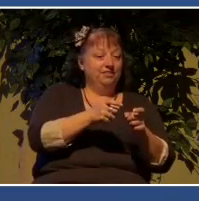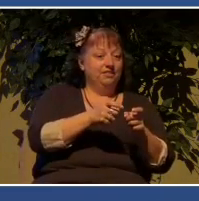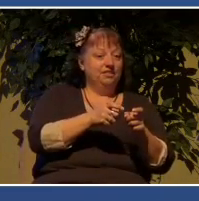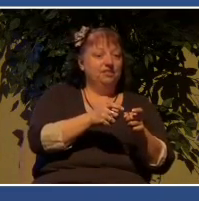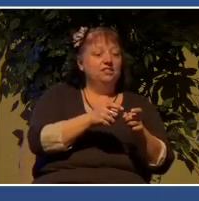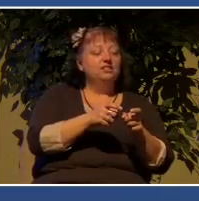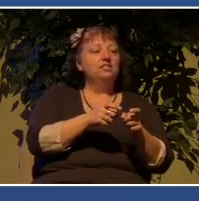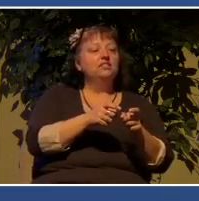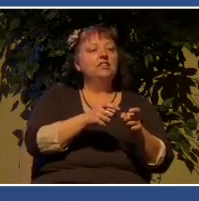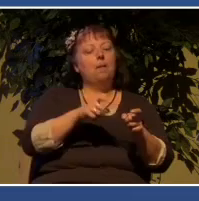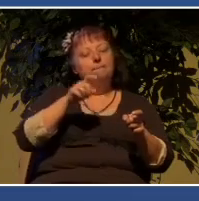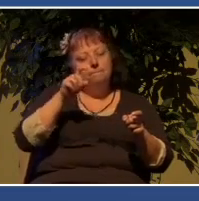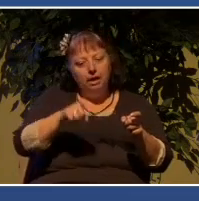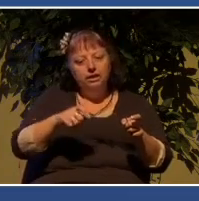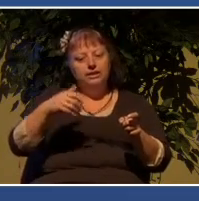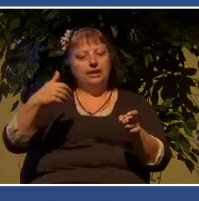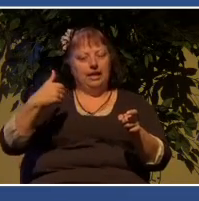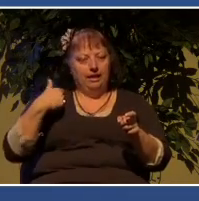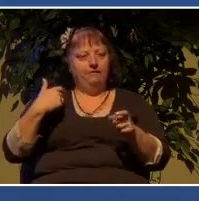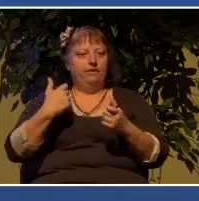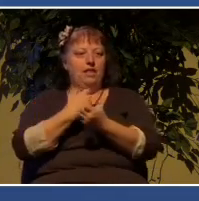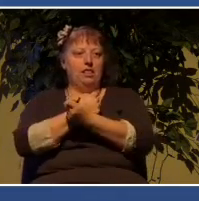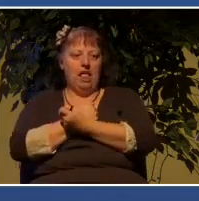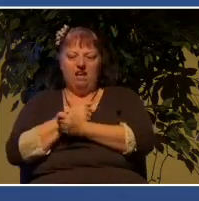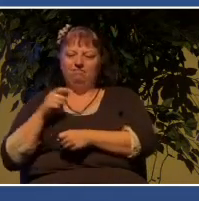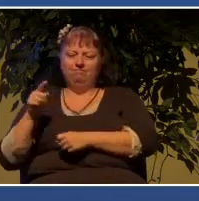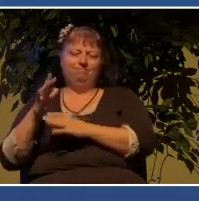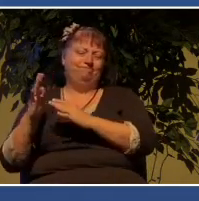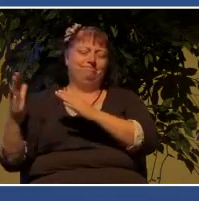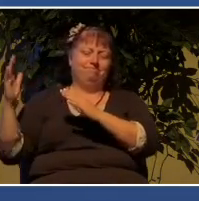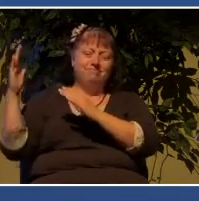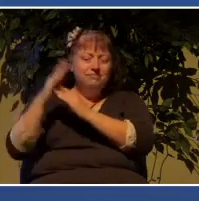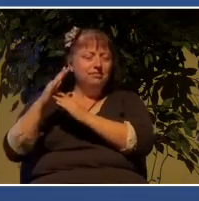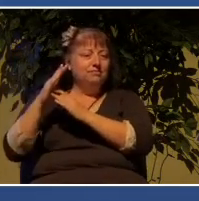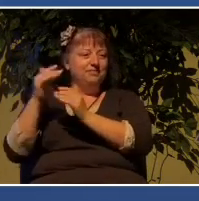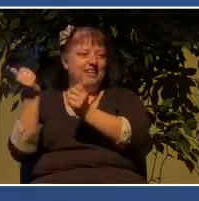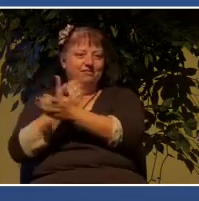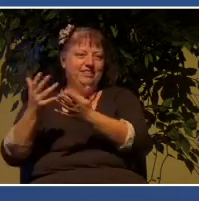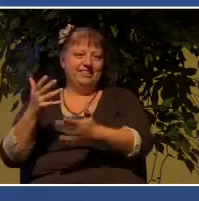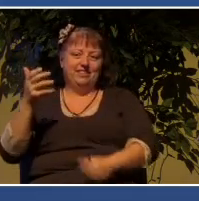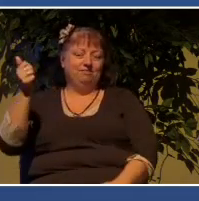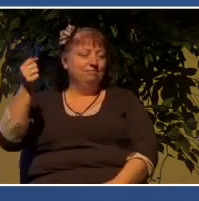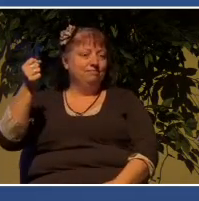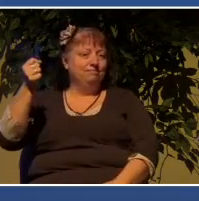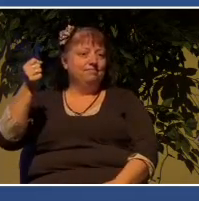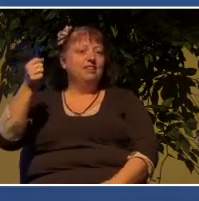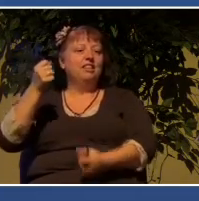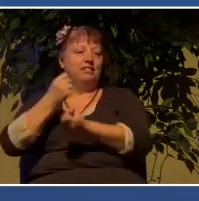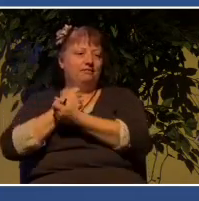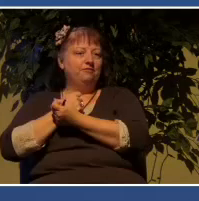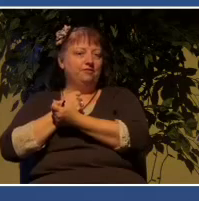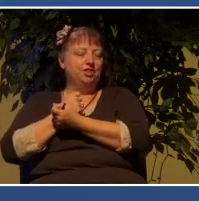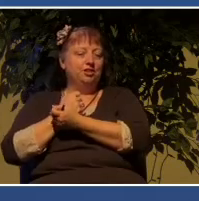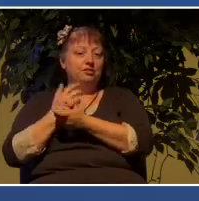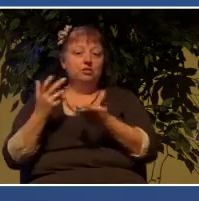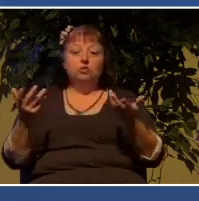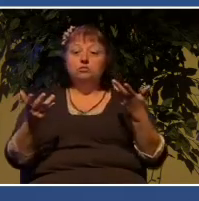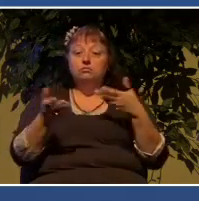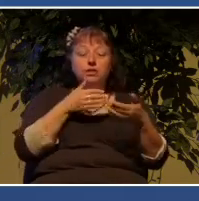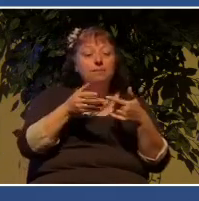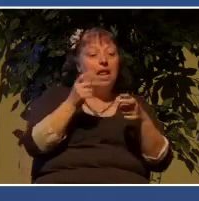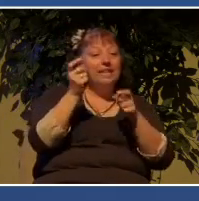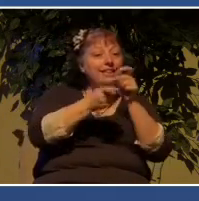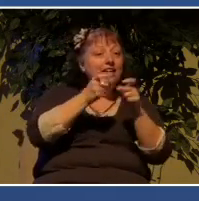trumps everything. And spiritual gifts, whatever your gift is, whether it's a gift of finance, whether